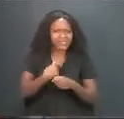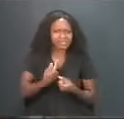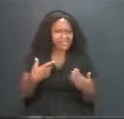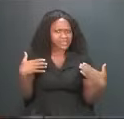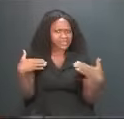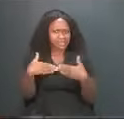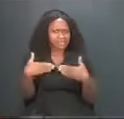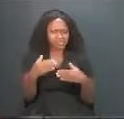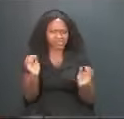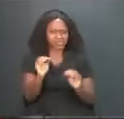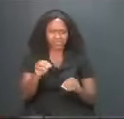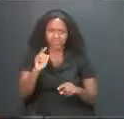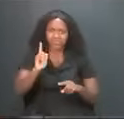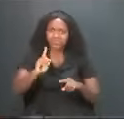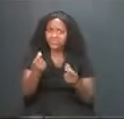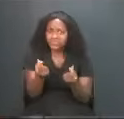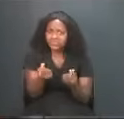do?